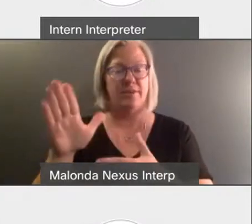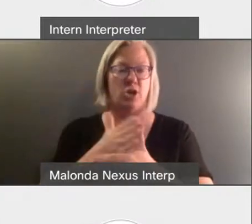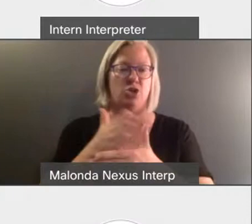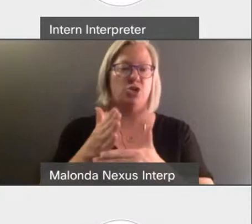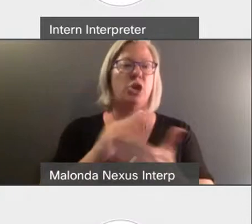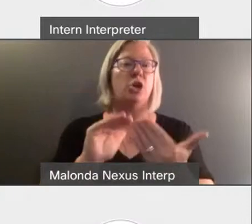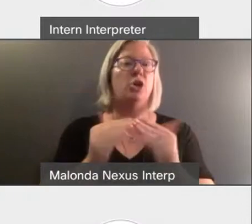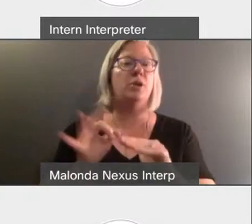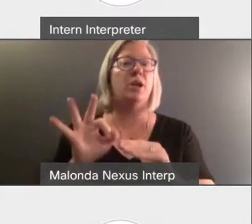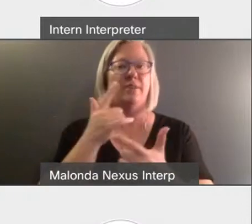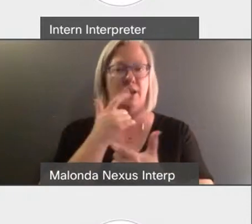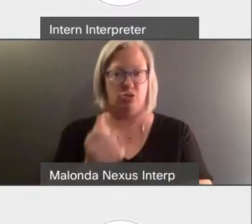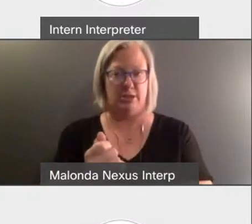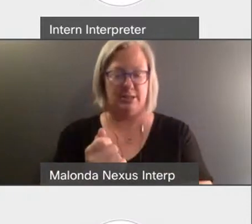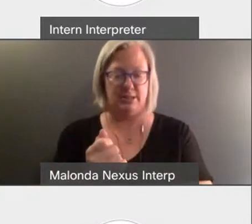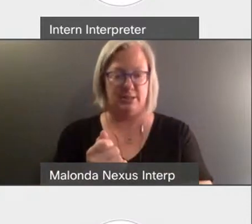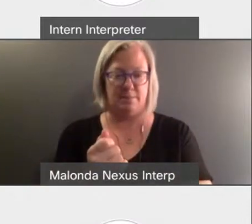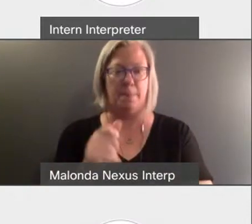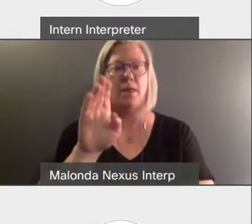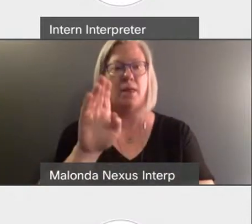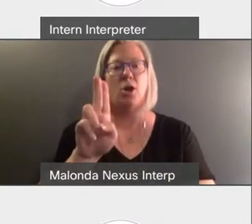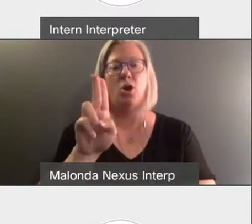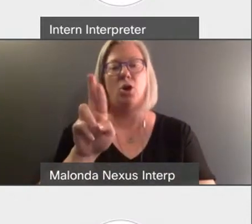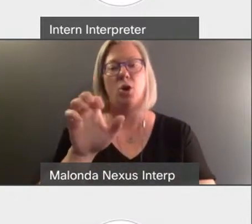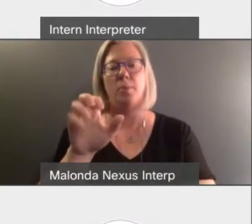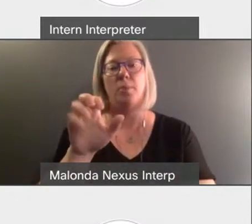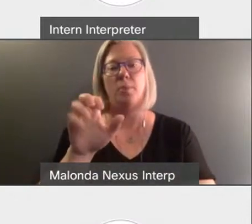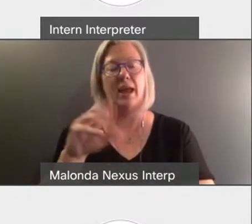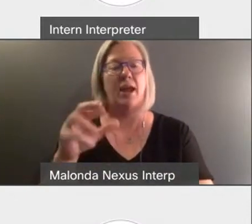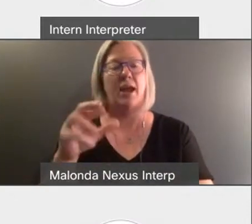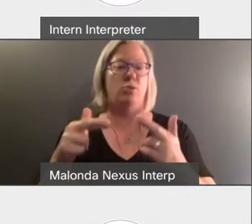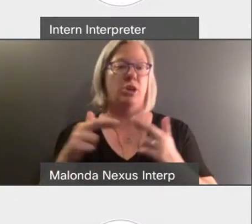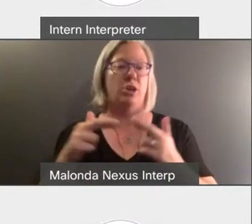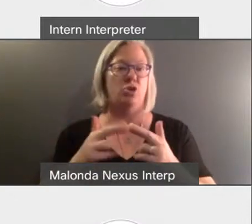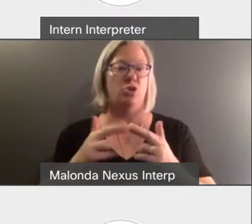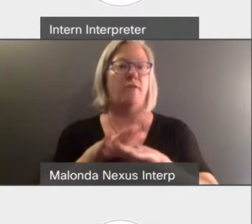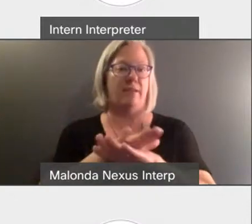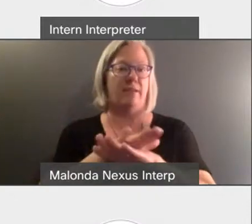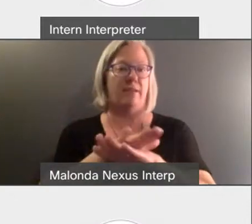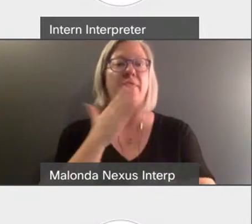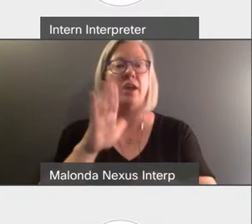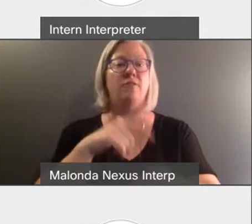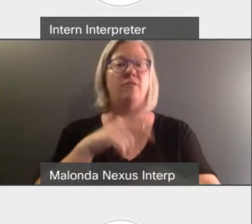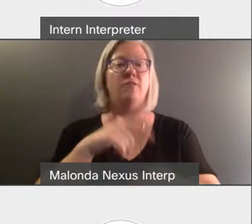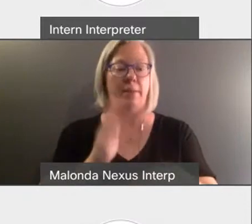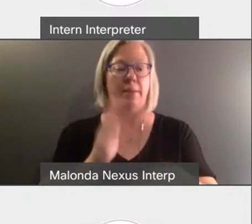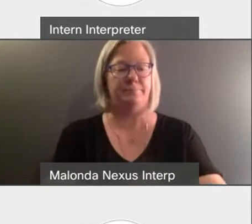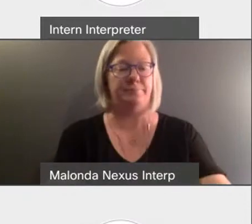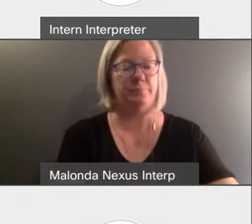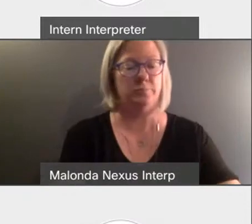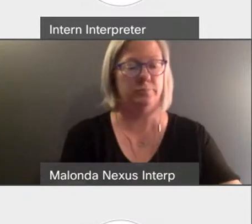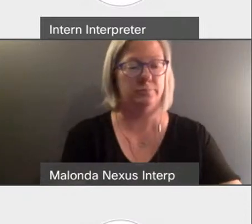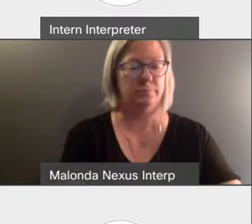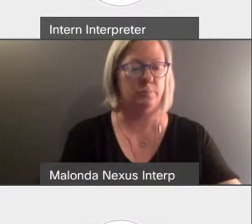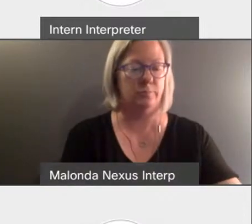interest, their urban and regional overlap. Thank you for your time and attention. Yes, ma'am.